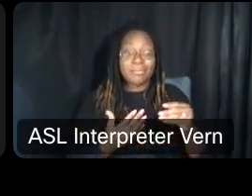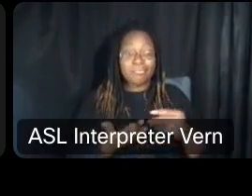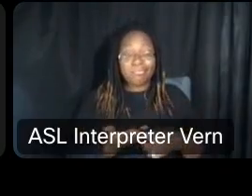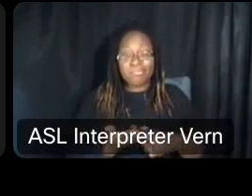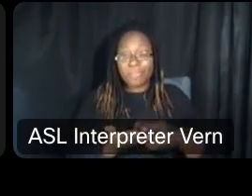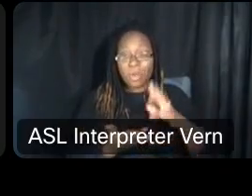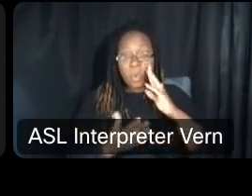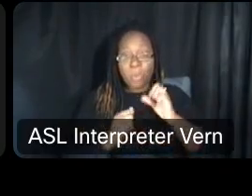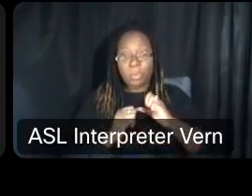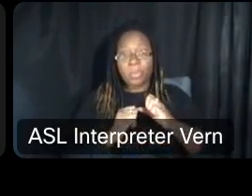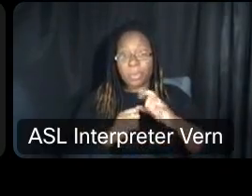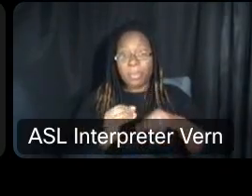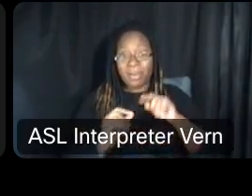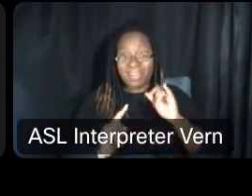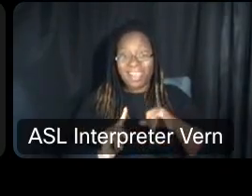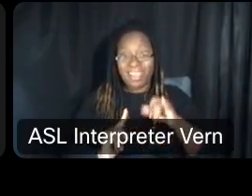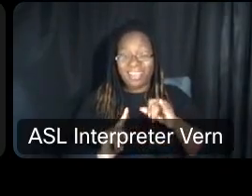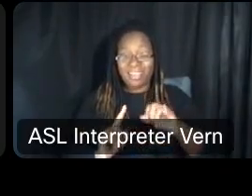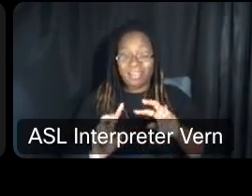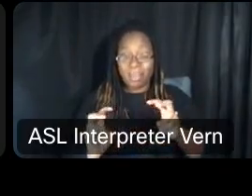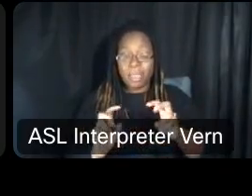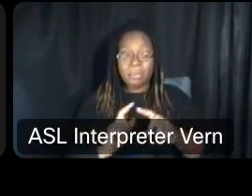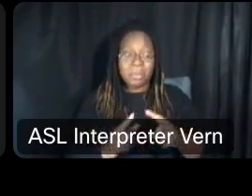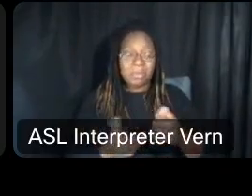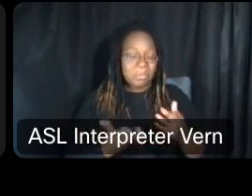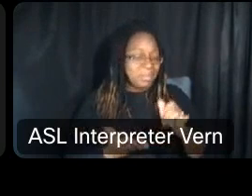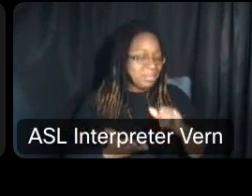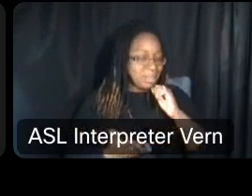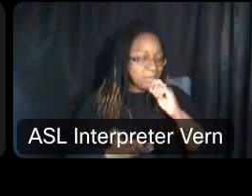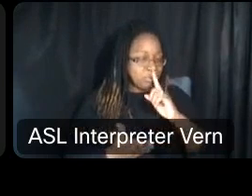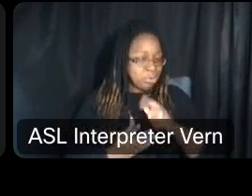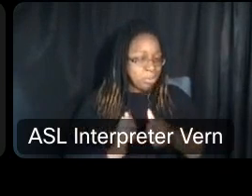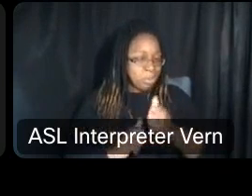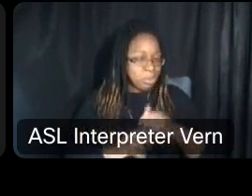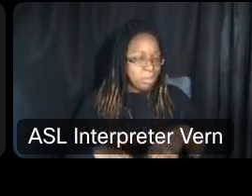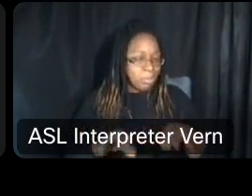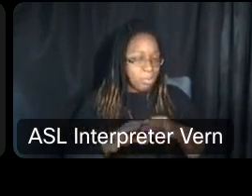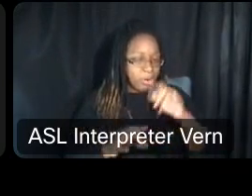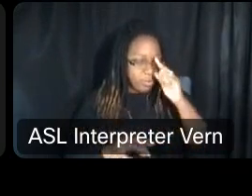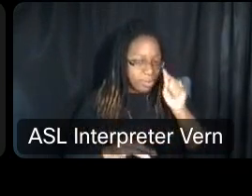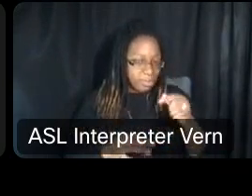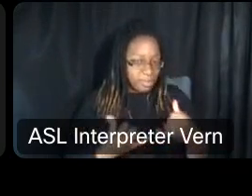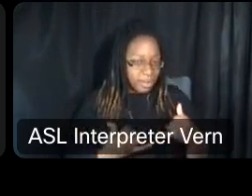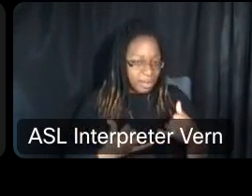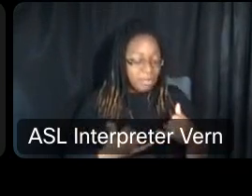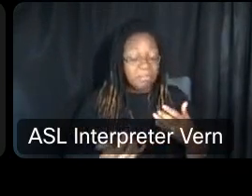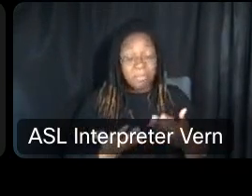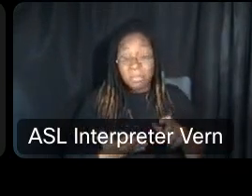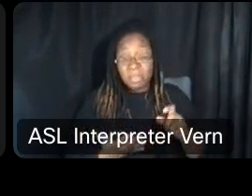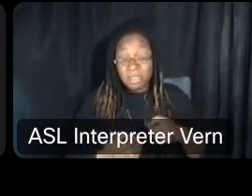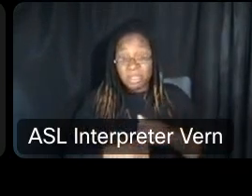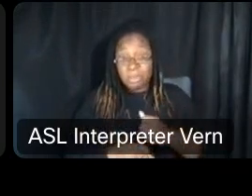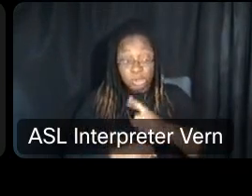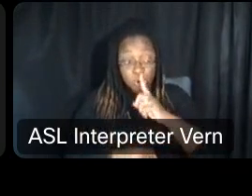become all about that when maybe that's not the most important thing on their list today. Maybe they need to make sure that they